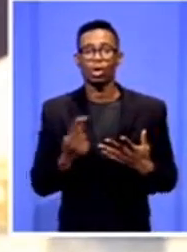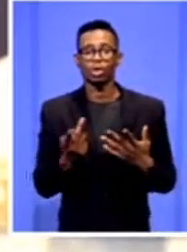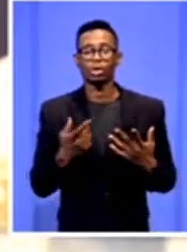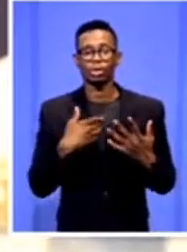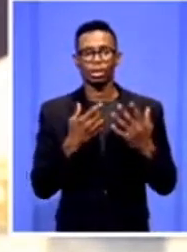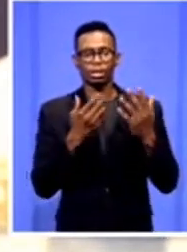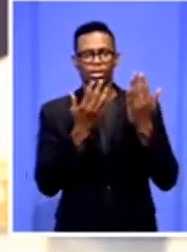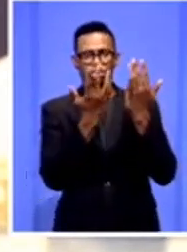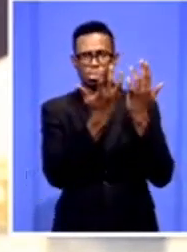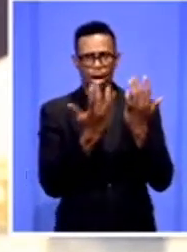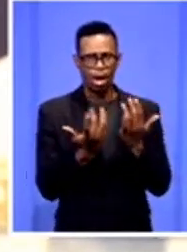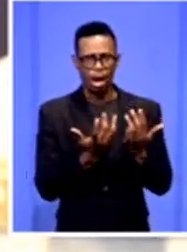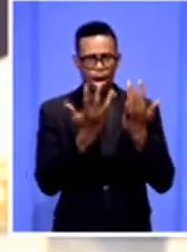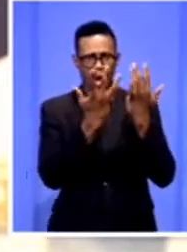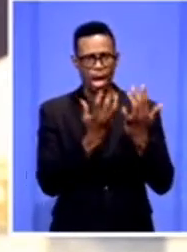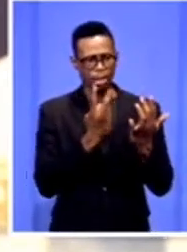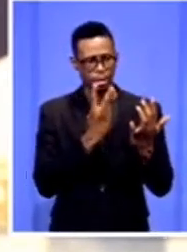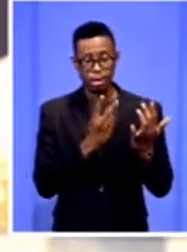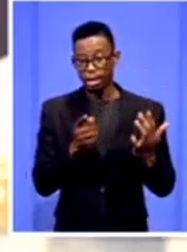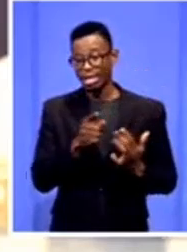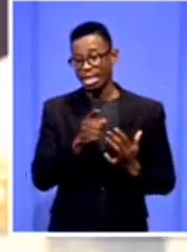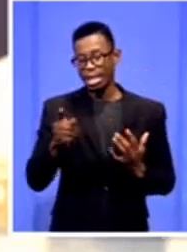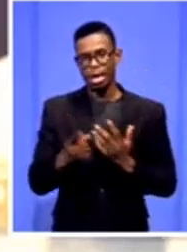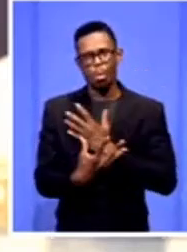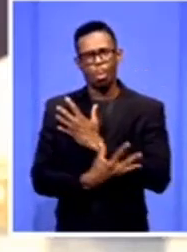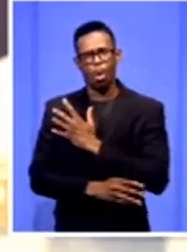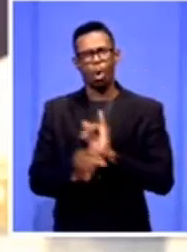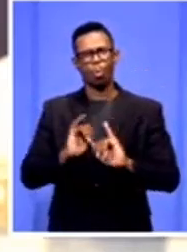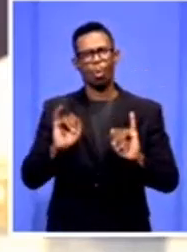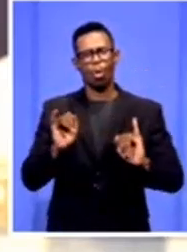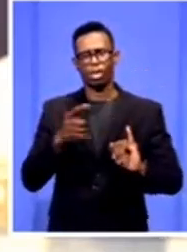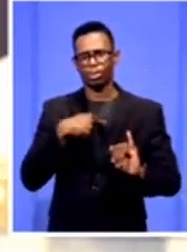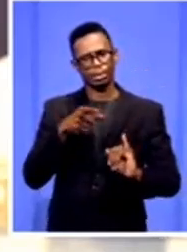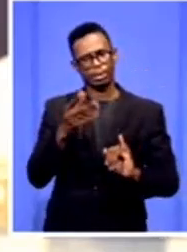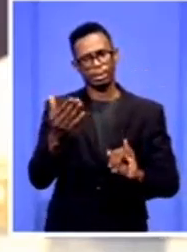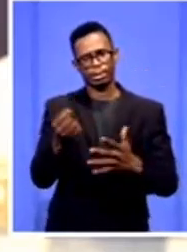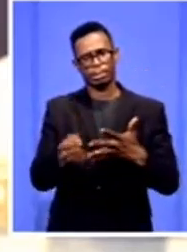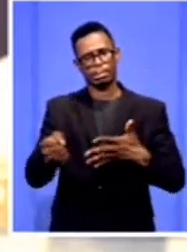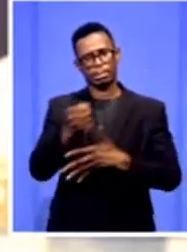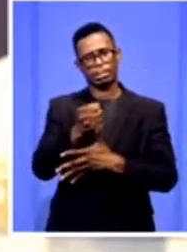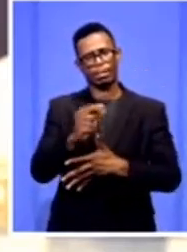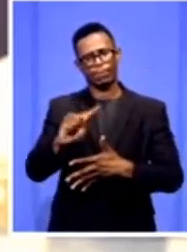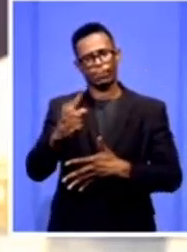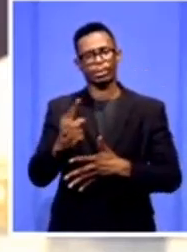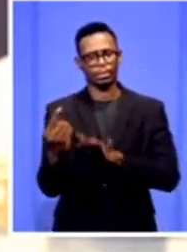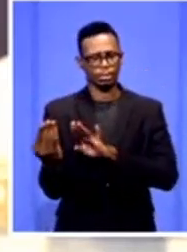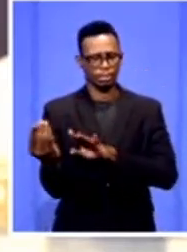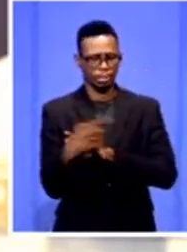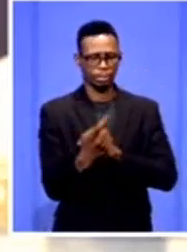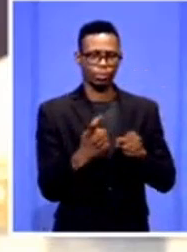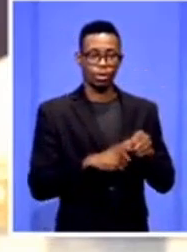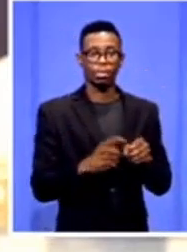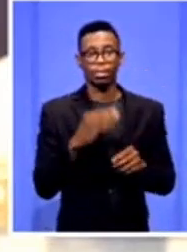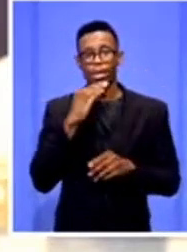the poorest. Total of 74% of women, 34% of youth, and